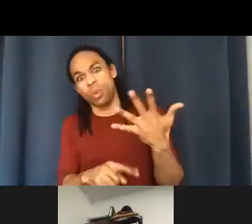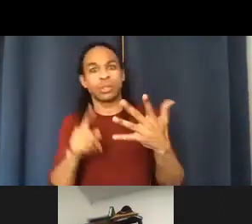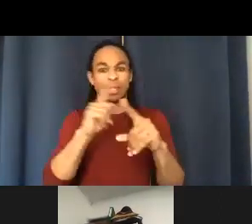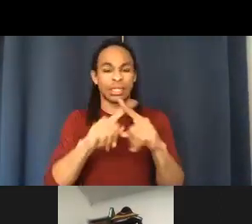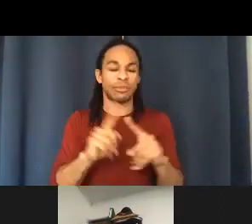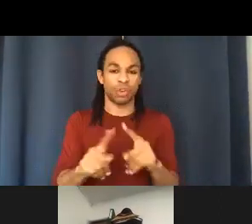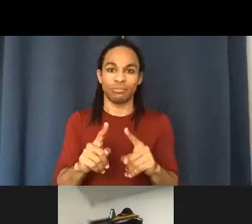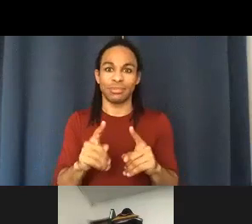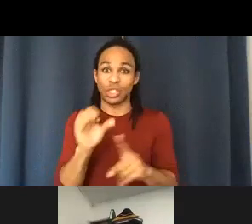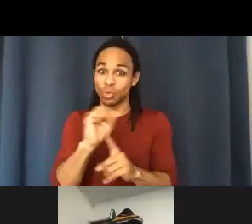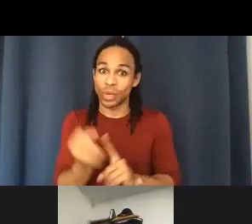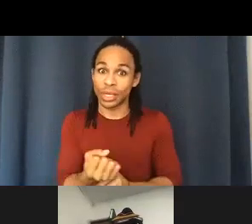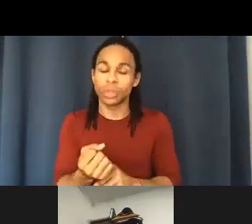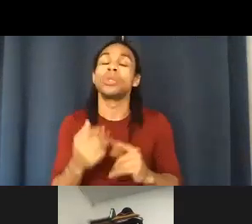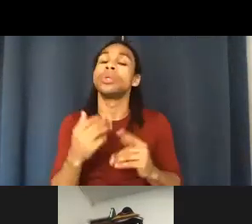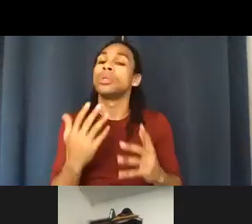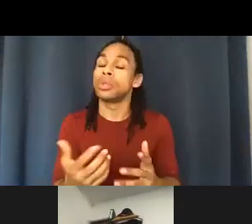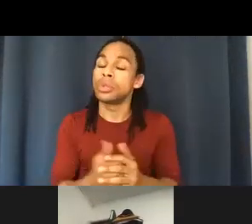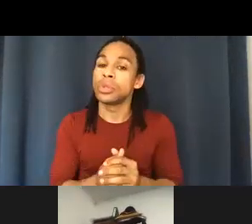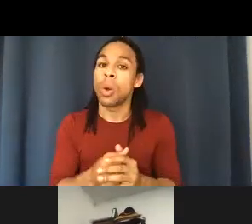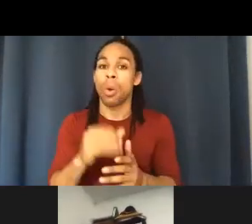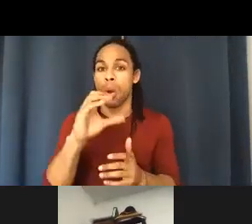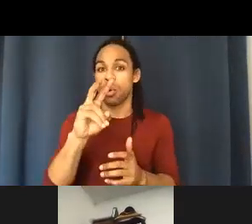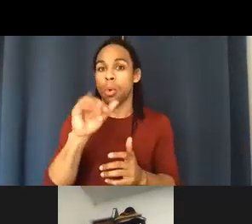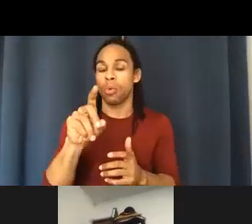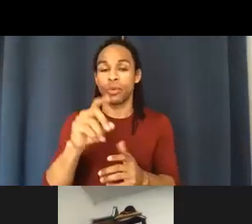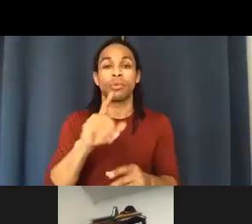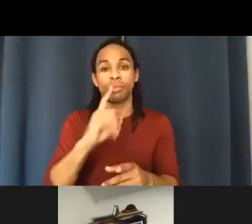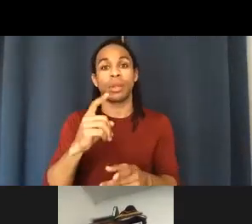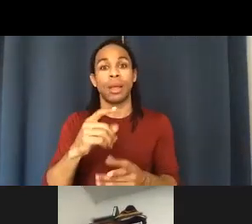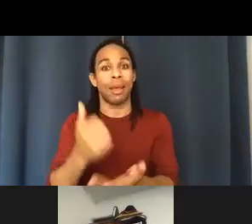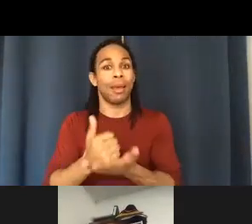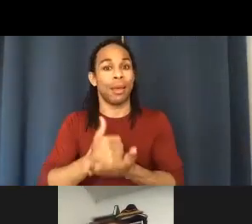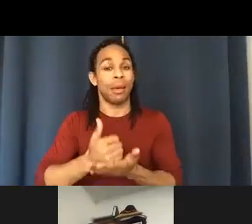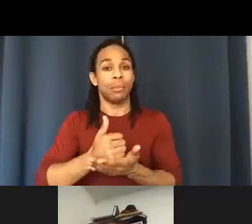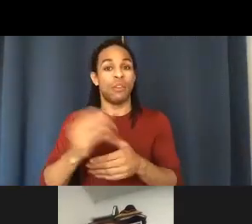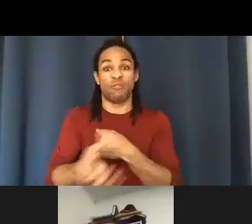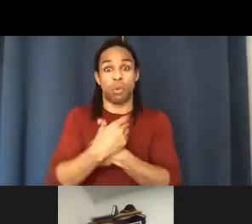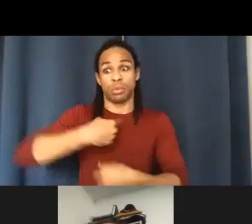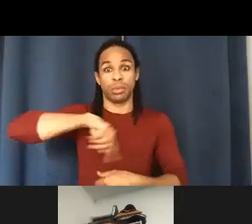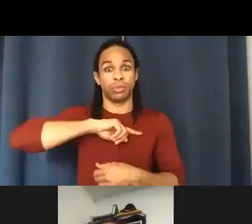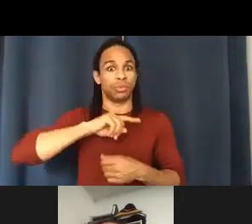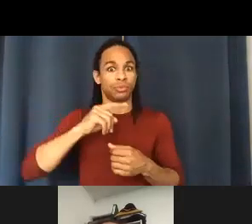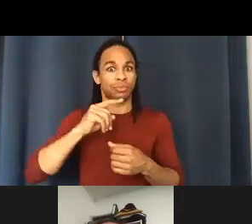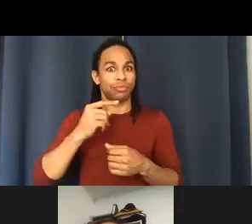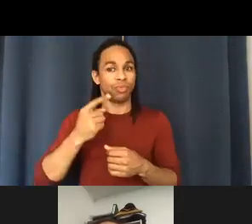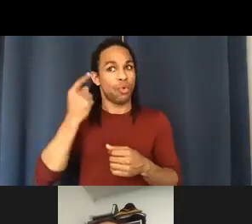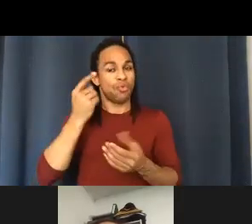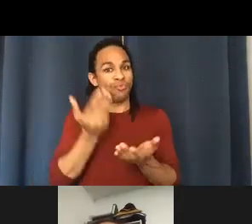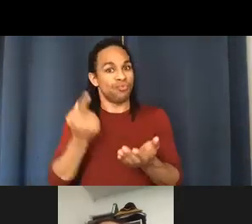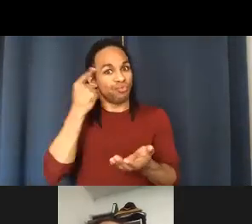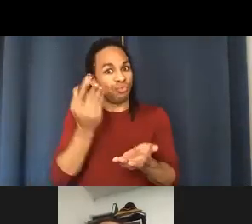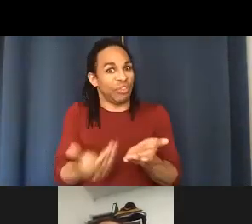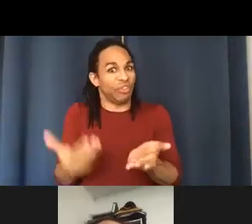So what has made us, COVID has made us rethink how do we do this work so that we not only